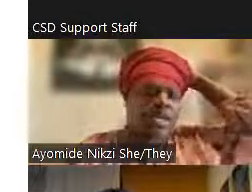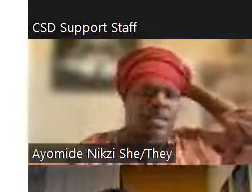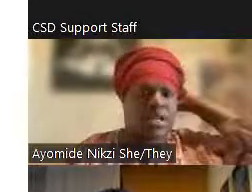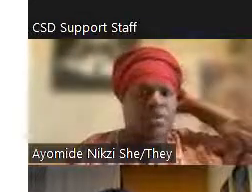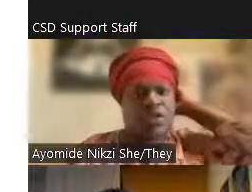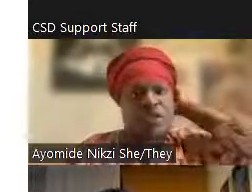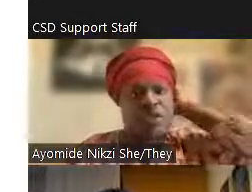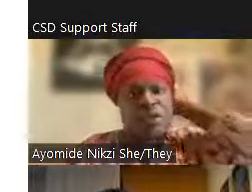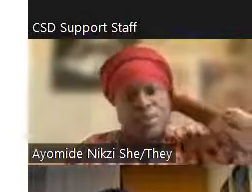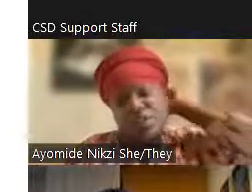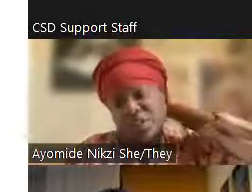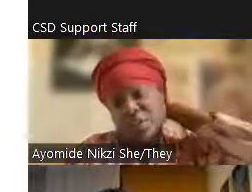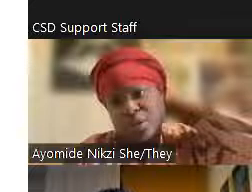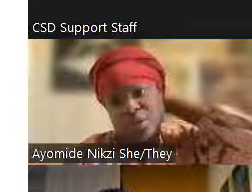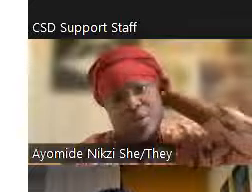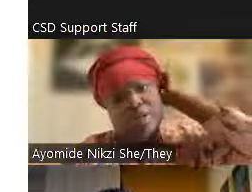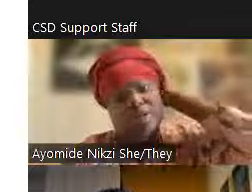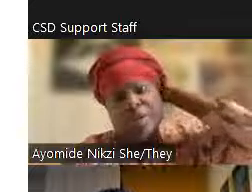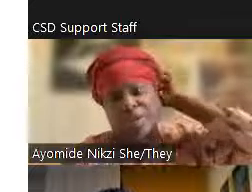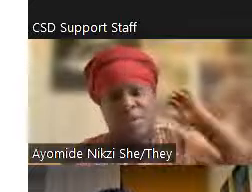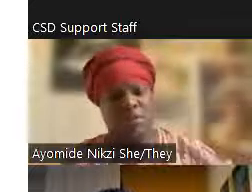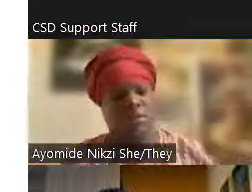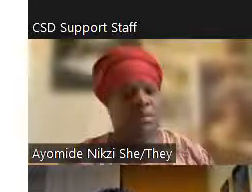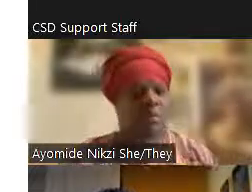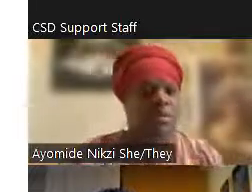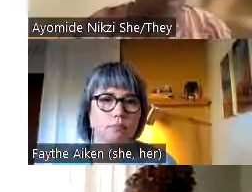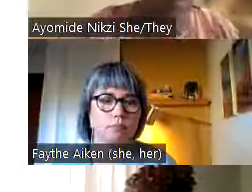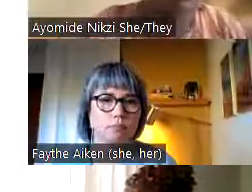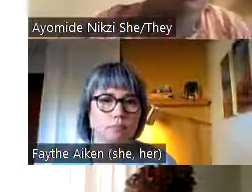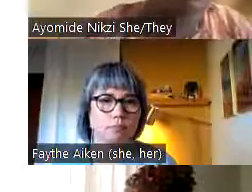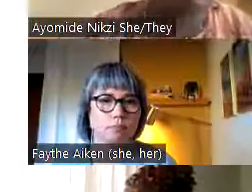And I see that Commissioner Jason, your hand is raised.